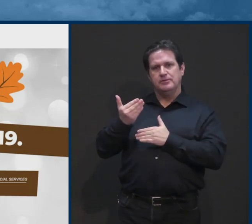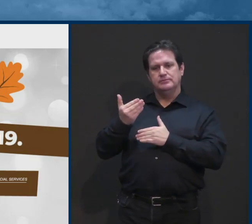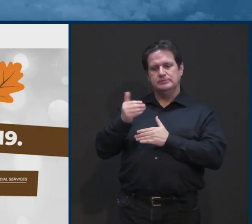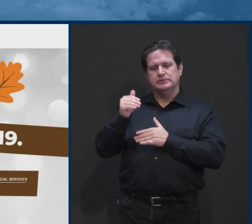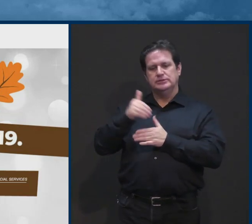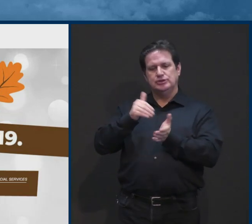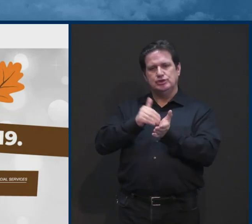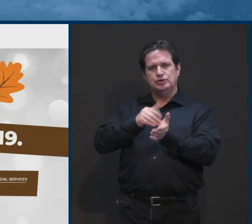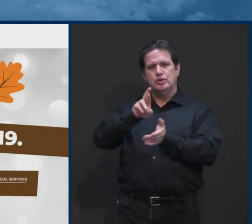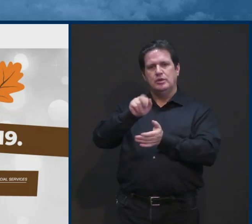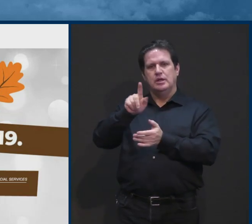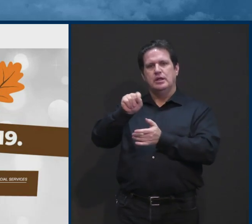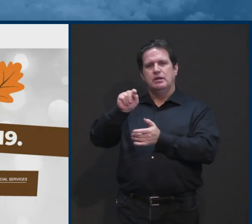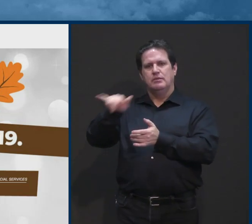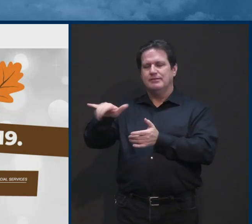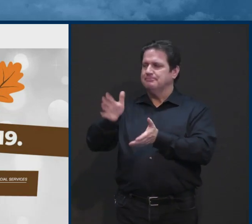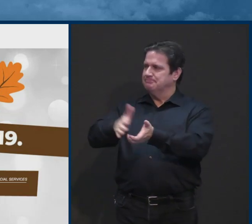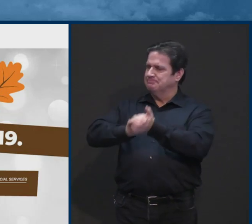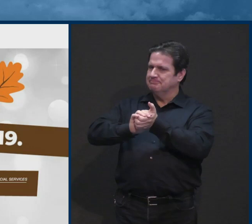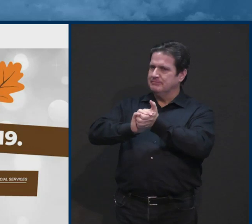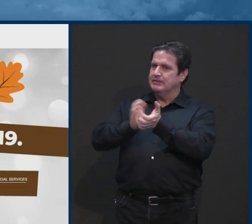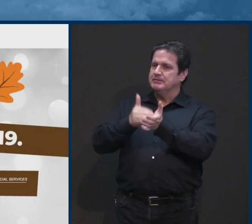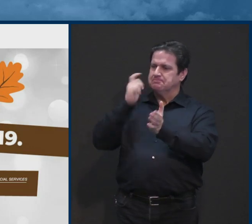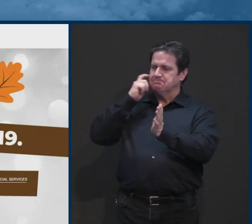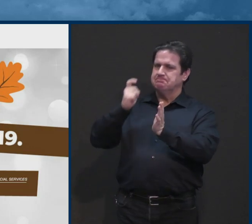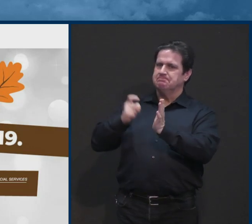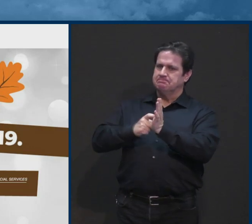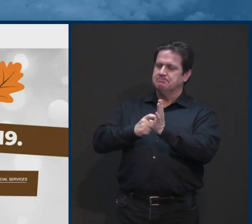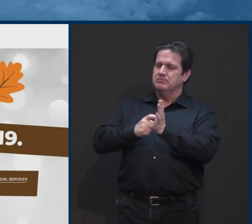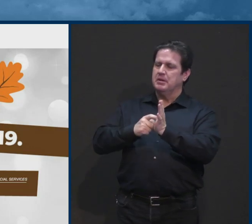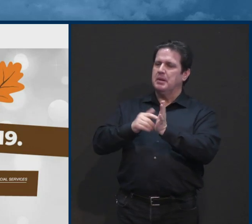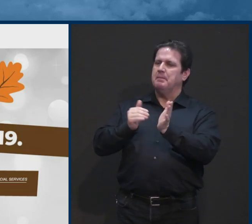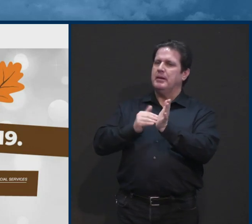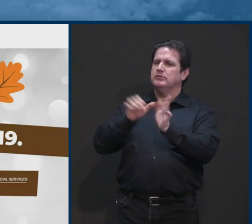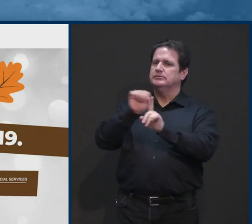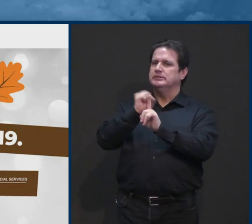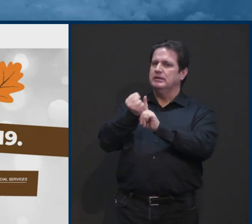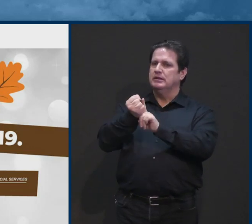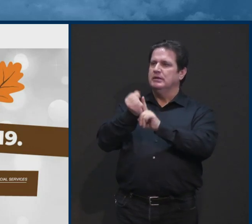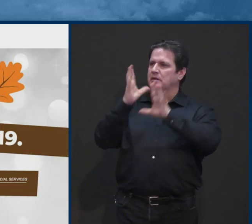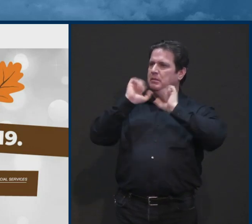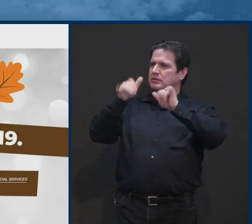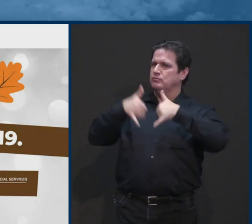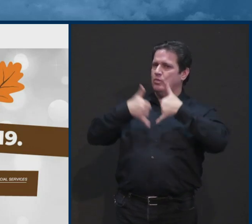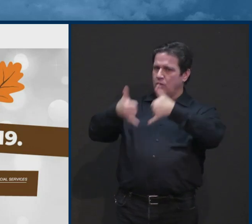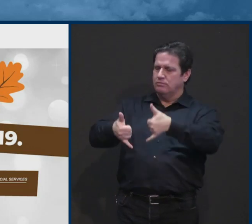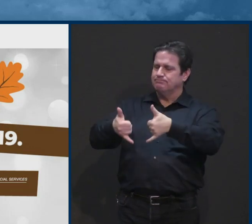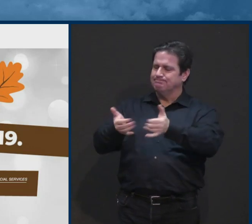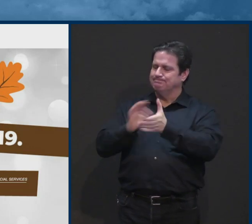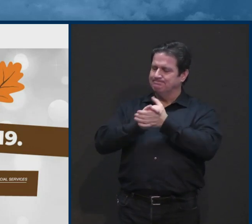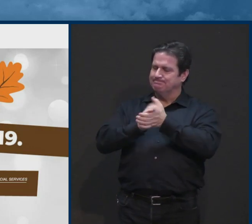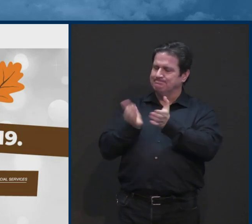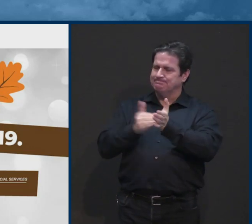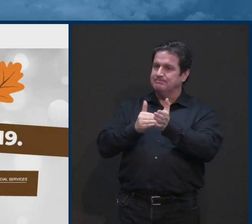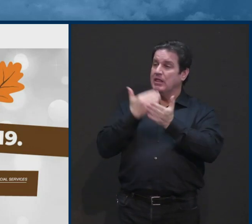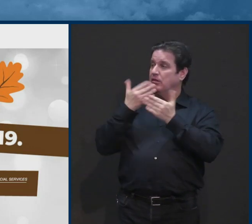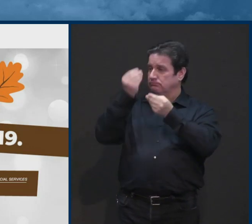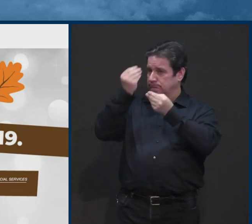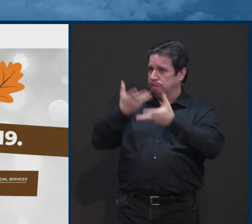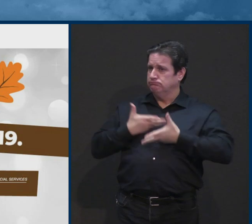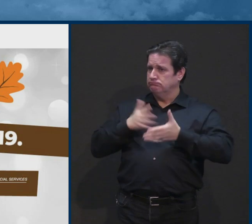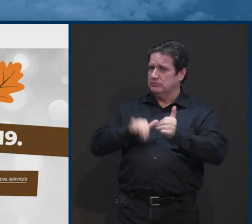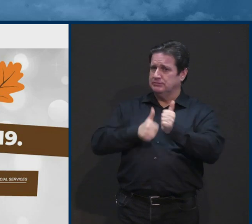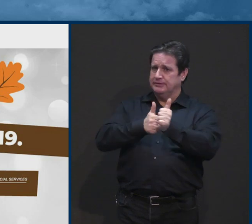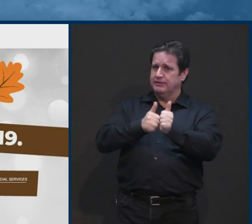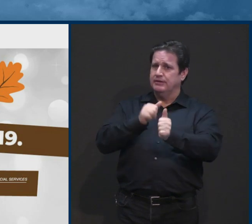Dr. Rattay. Congratulations again on your recognition by the Medical Society, the President's Award. Thanks for the update